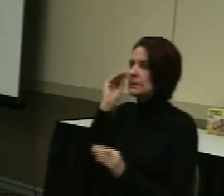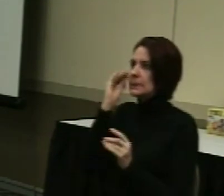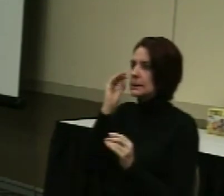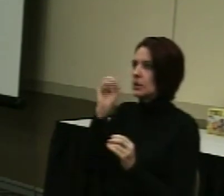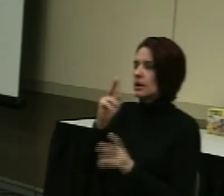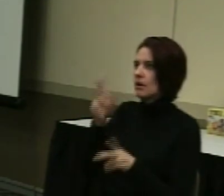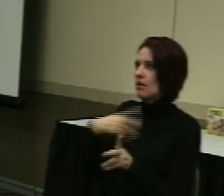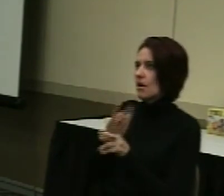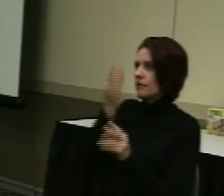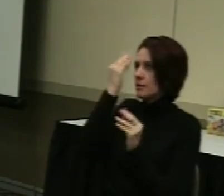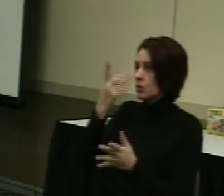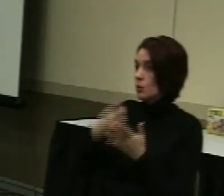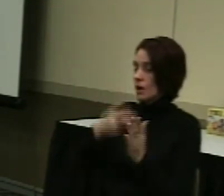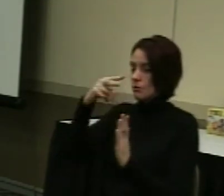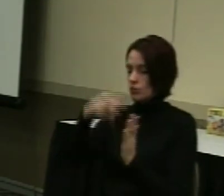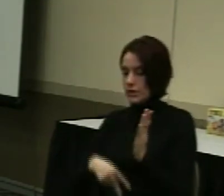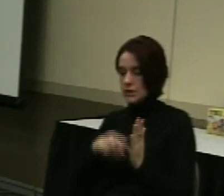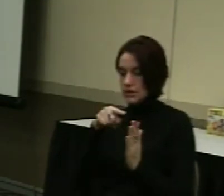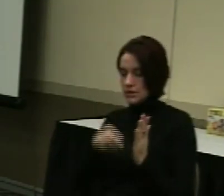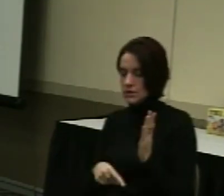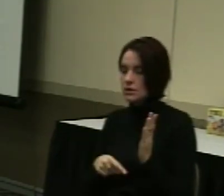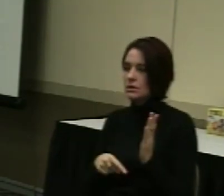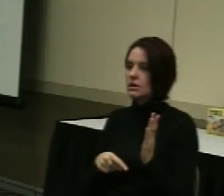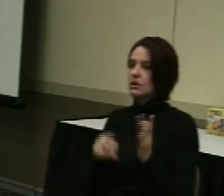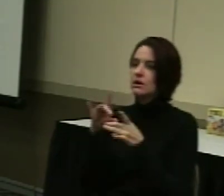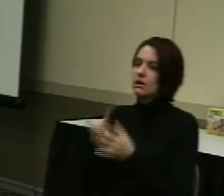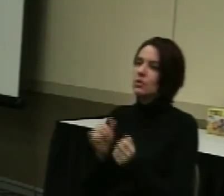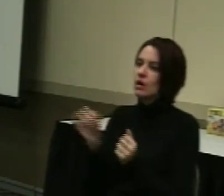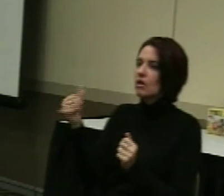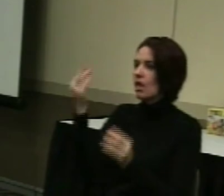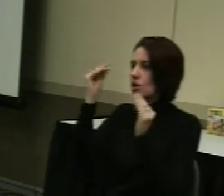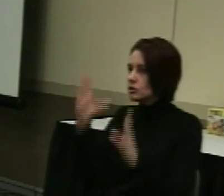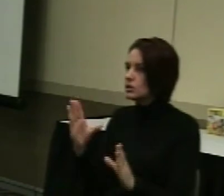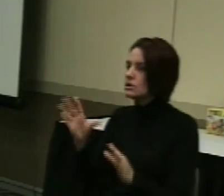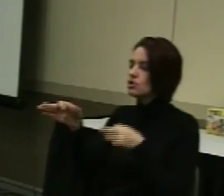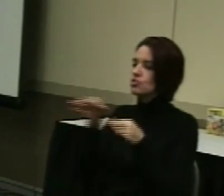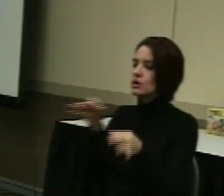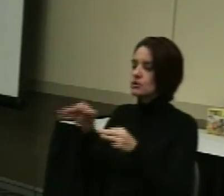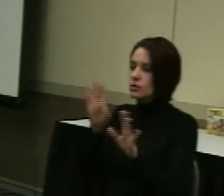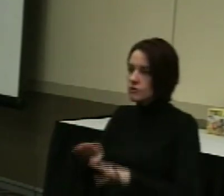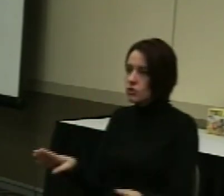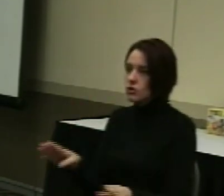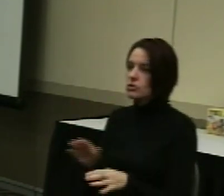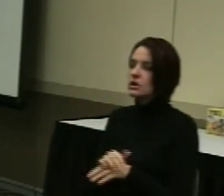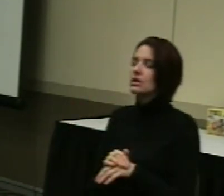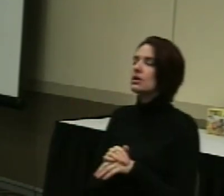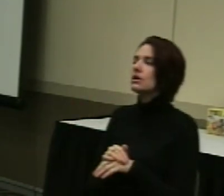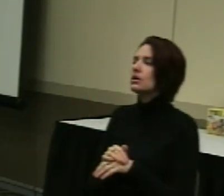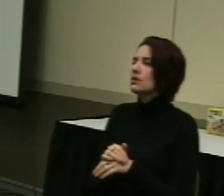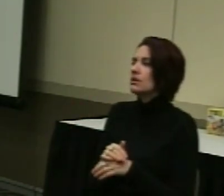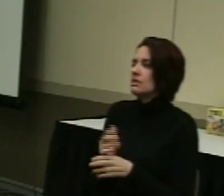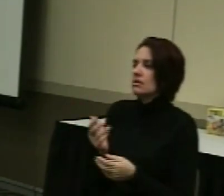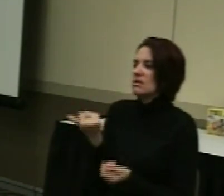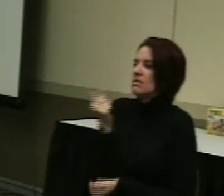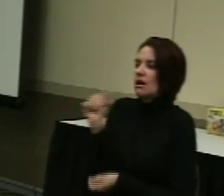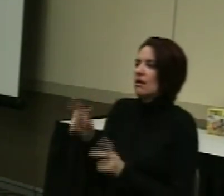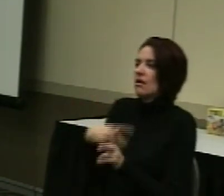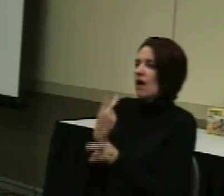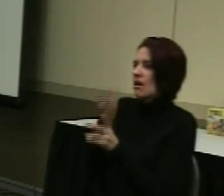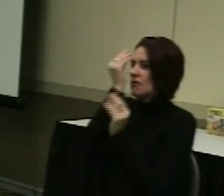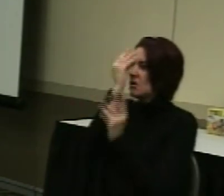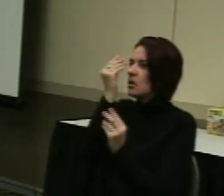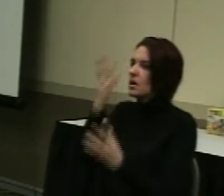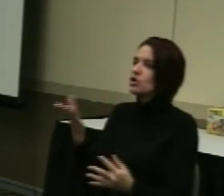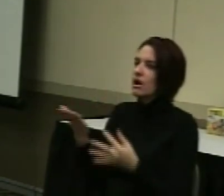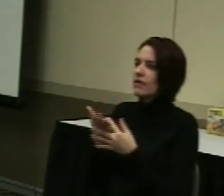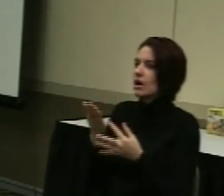information that you read regarding other teachers' descriptions of children, or any kind of information in files. You have a lot of